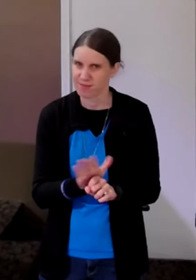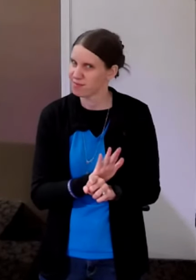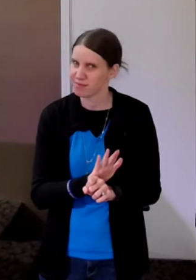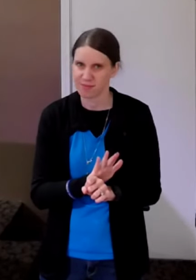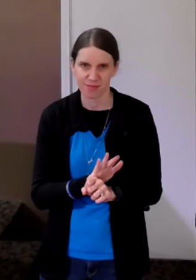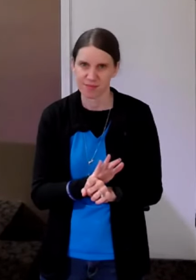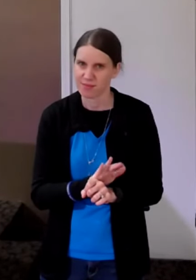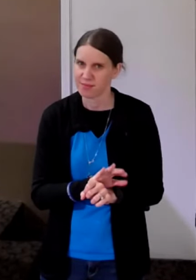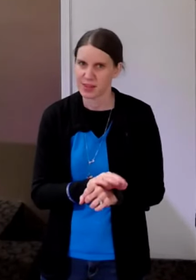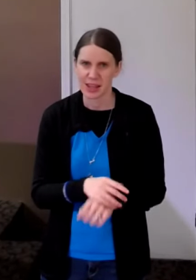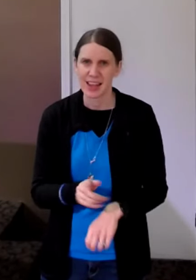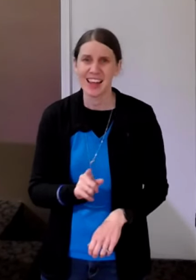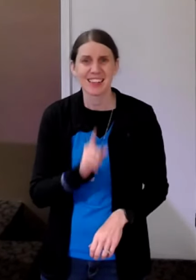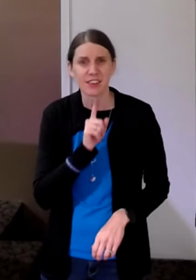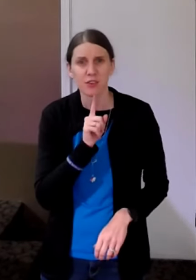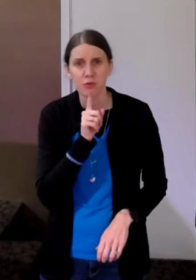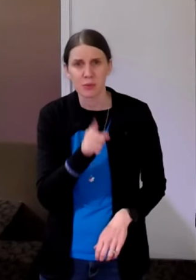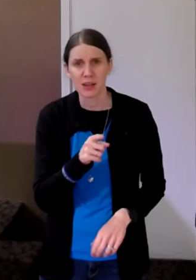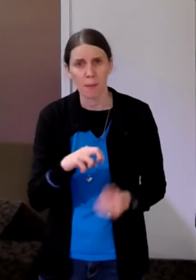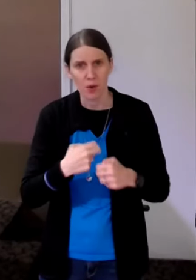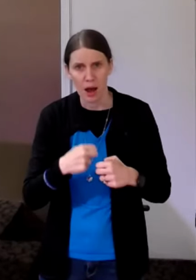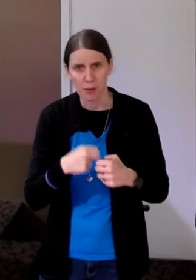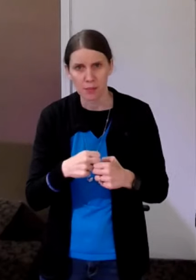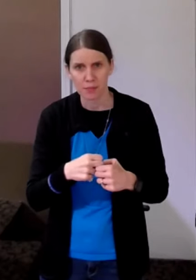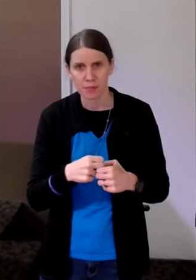That's not where the real problems lie, and that's not where the